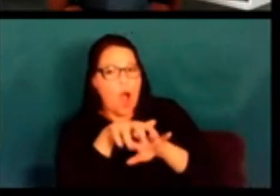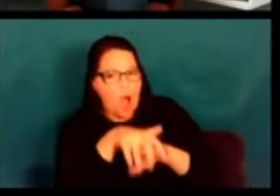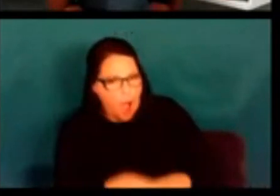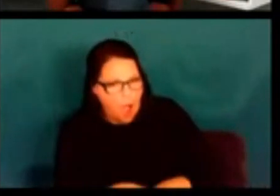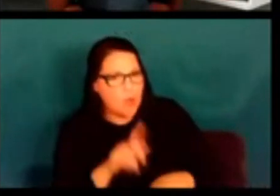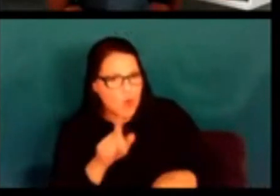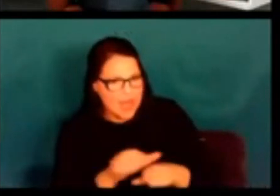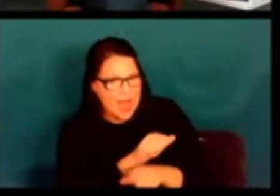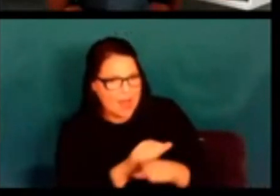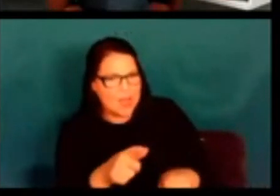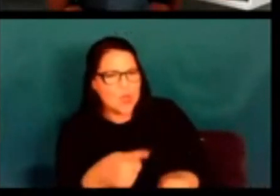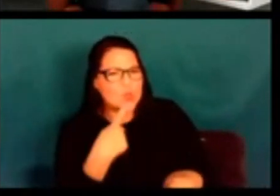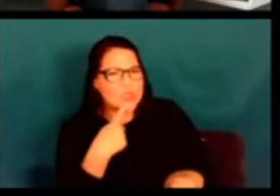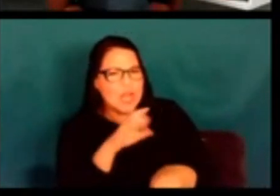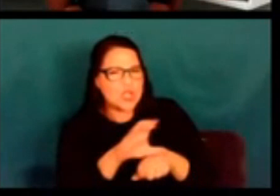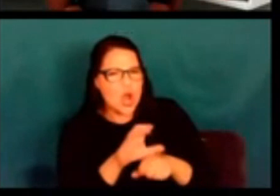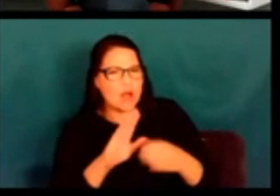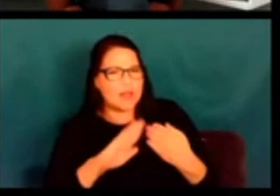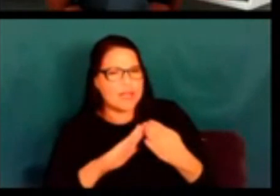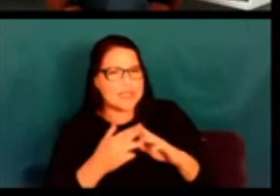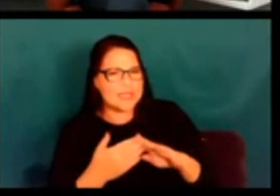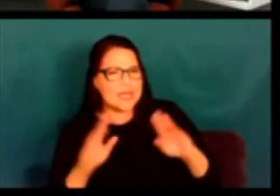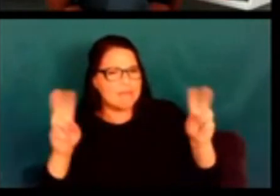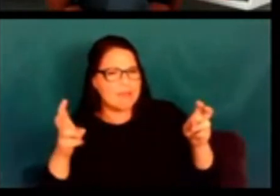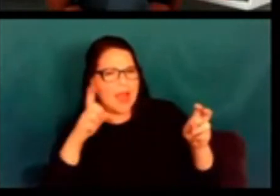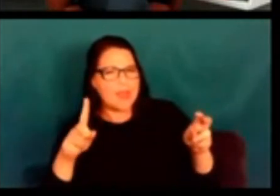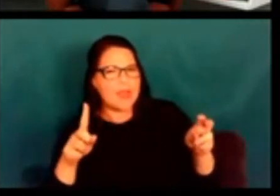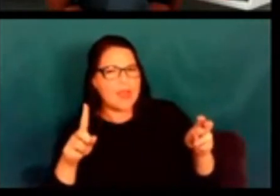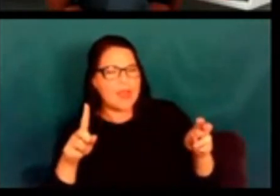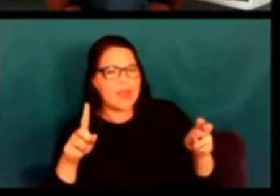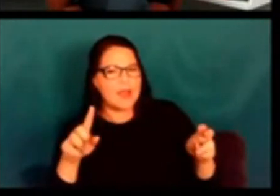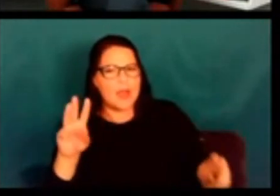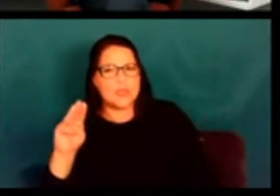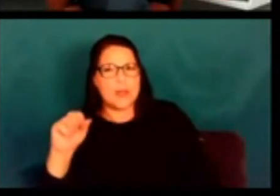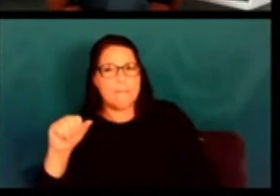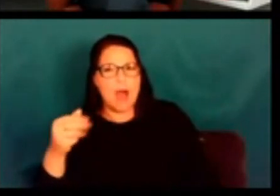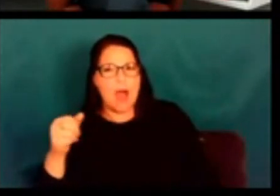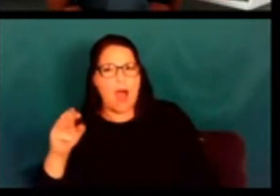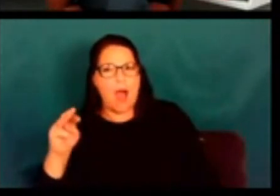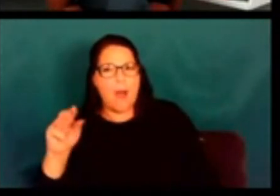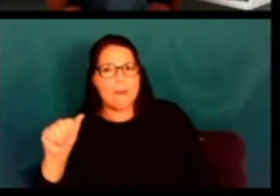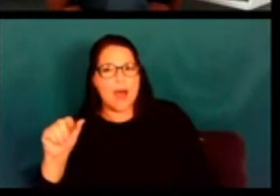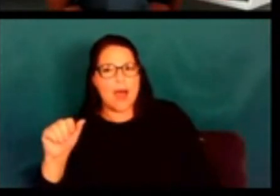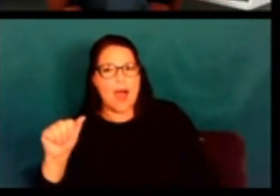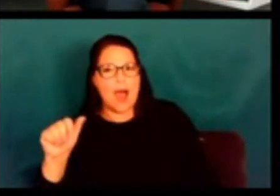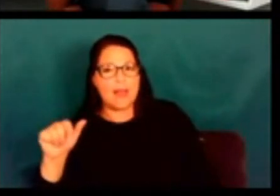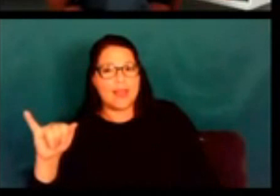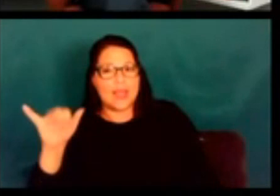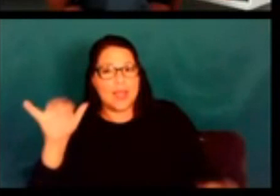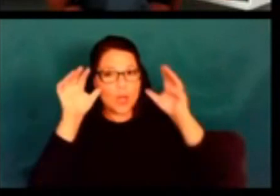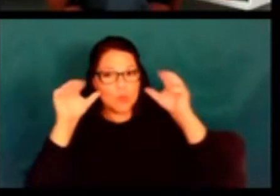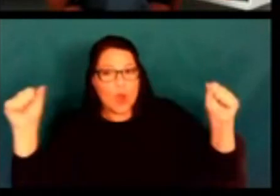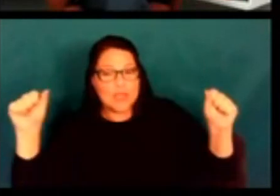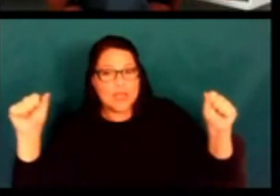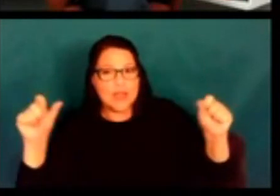mentioned Chocolate City, and I think the president was Muhammad Ali, First Lady was Aretha Franklin. I have to ask here